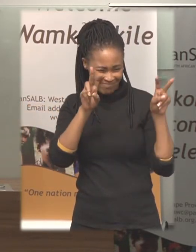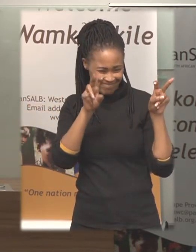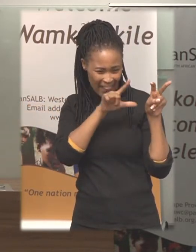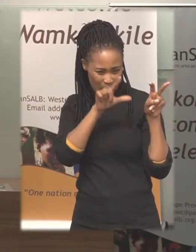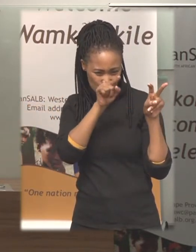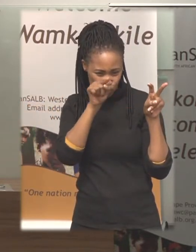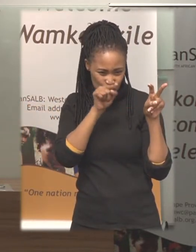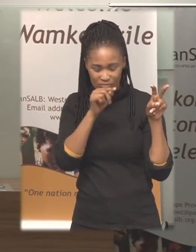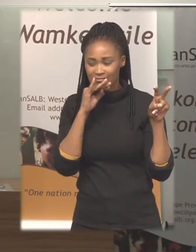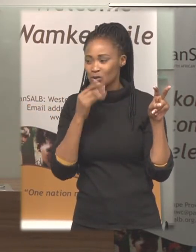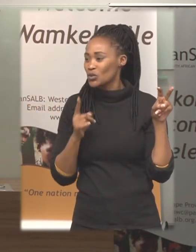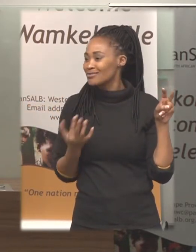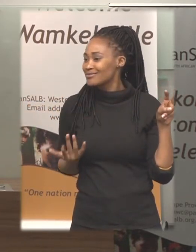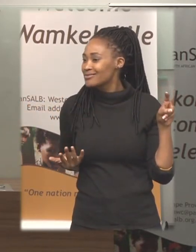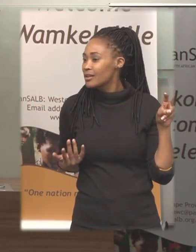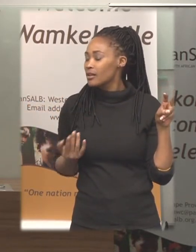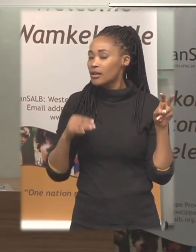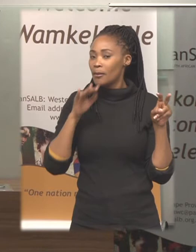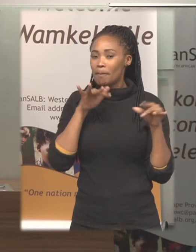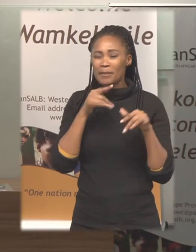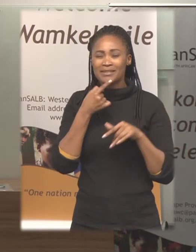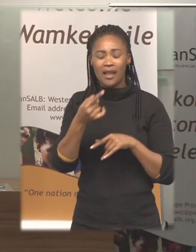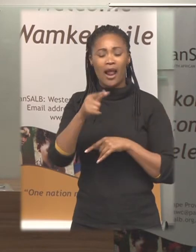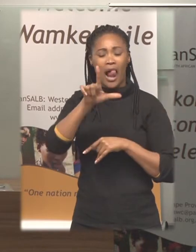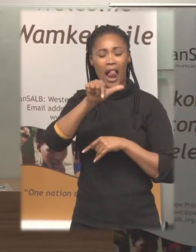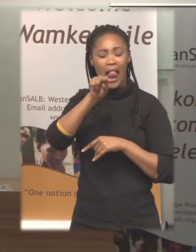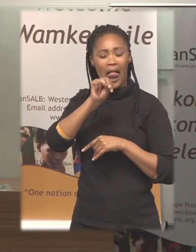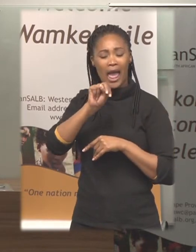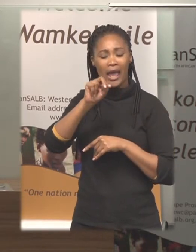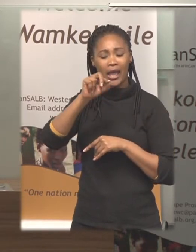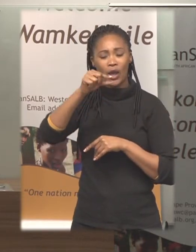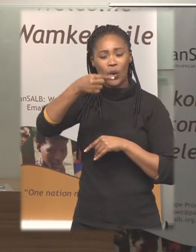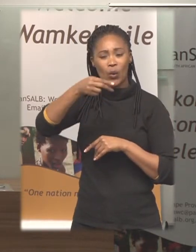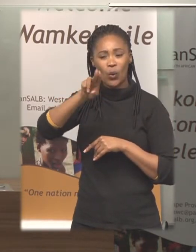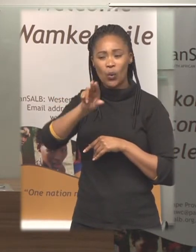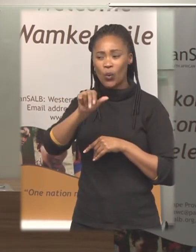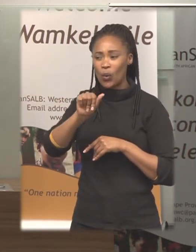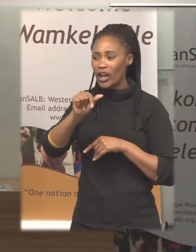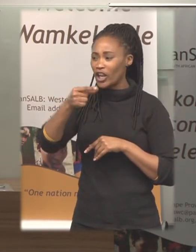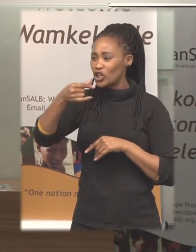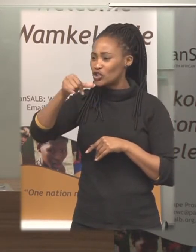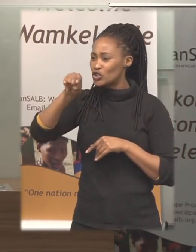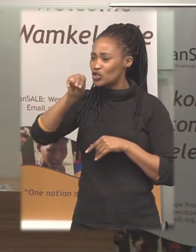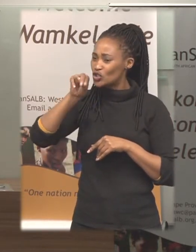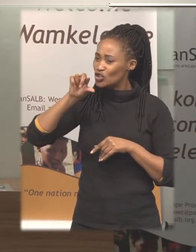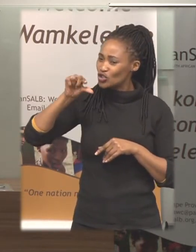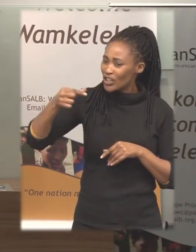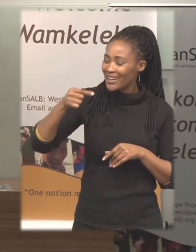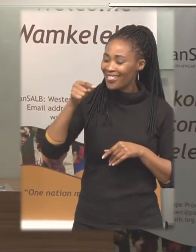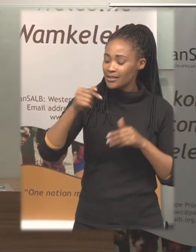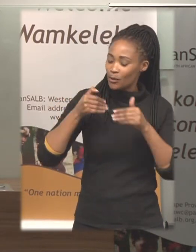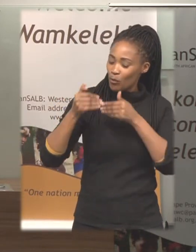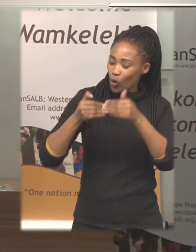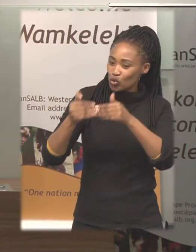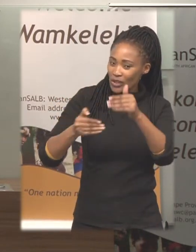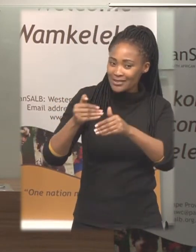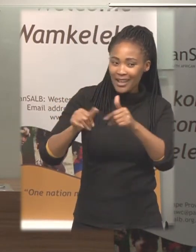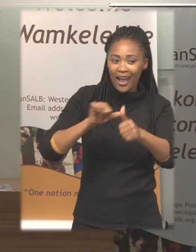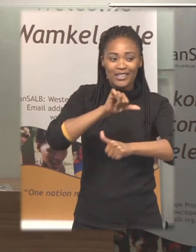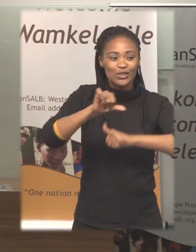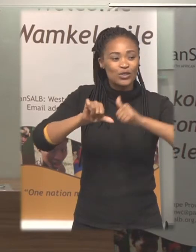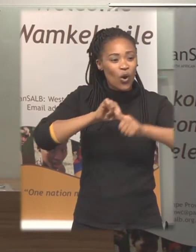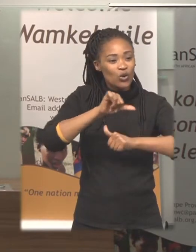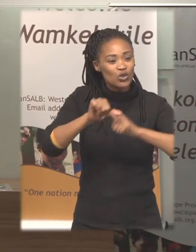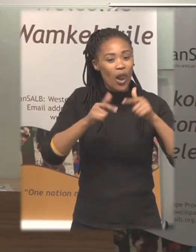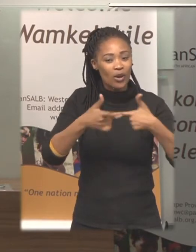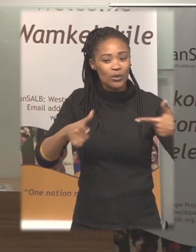languaging? People are talking about languaging as a process, both in sociolinguistics and also in